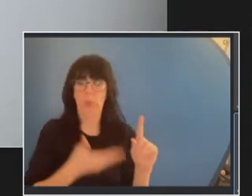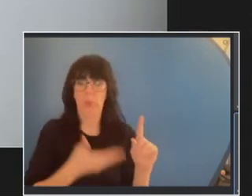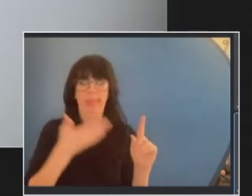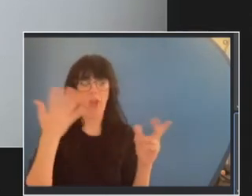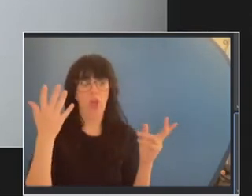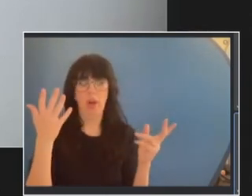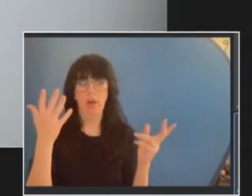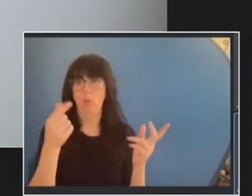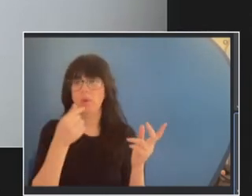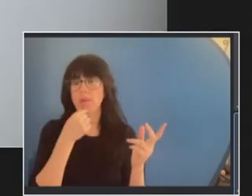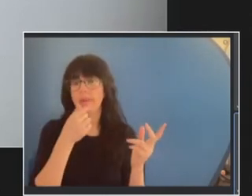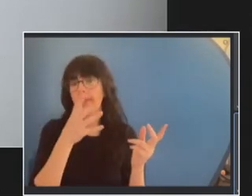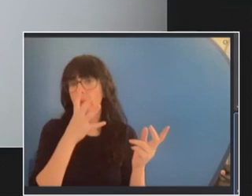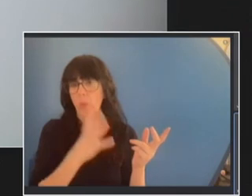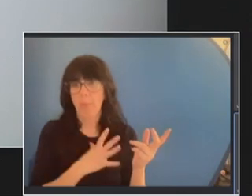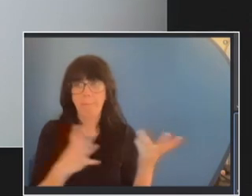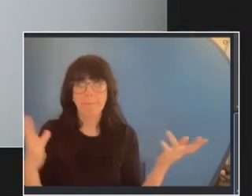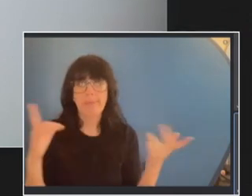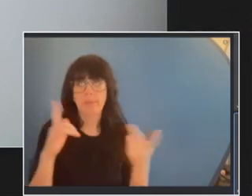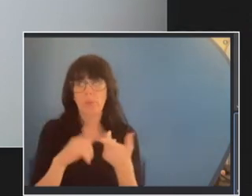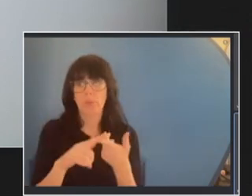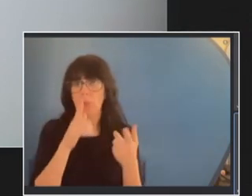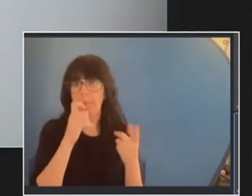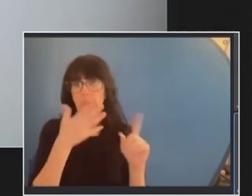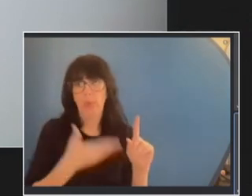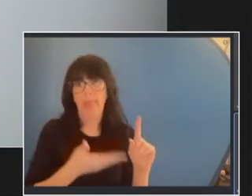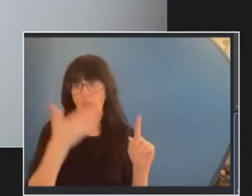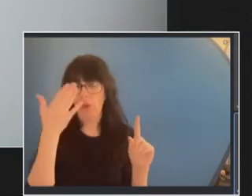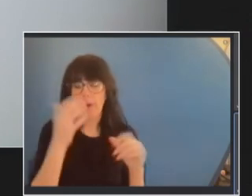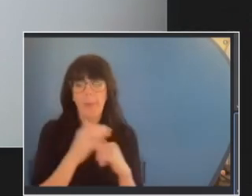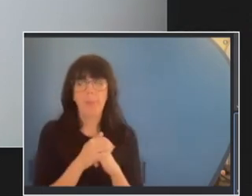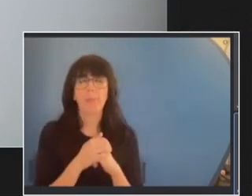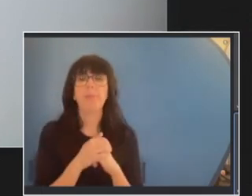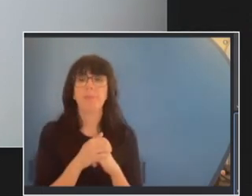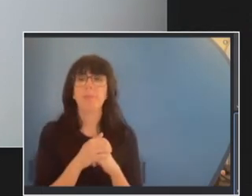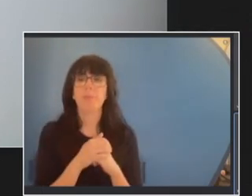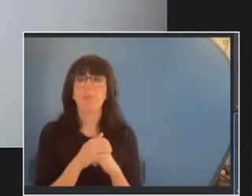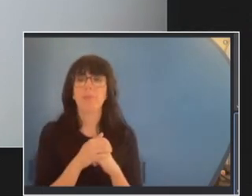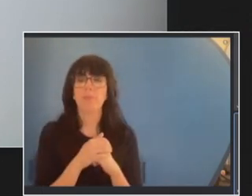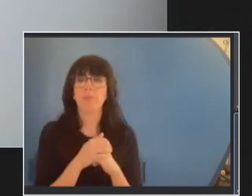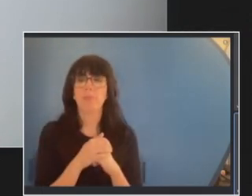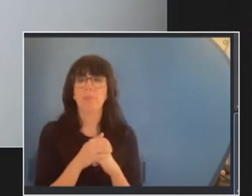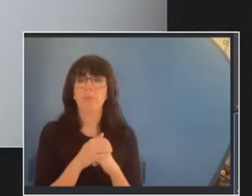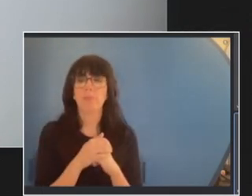for a gay woman to be herself at that time. So, you know, the fact that